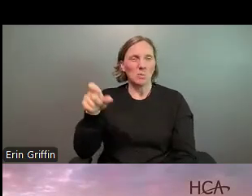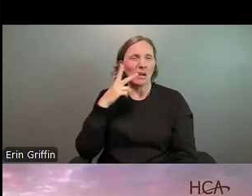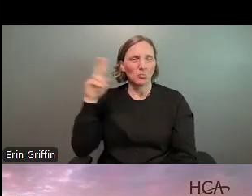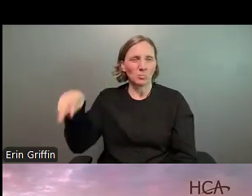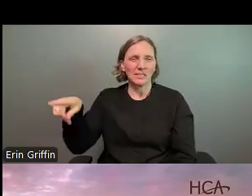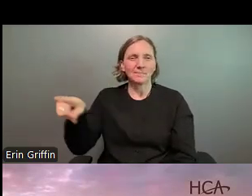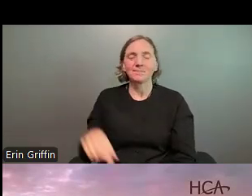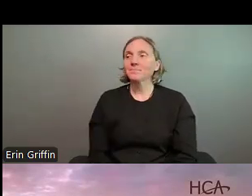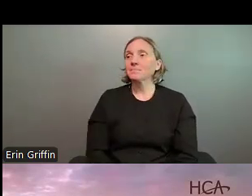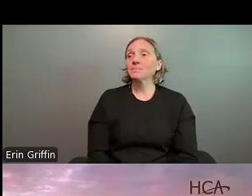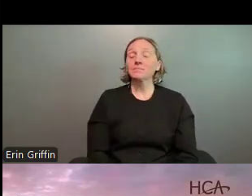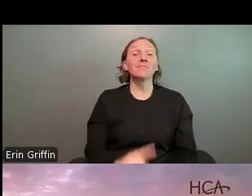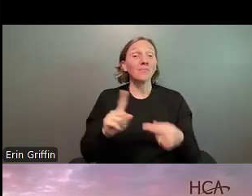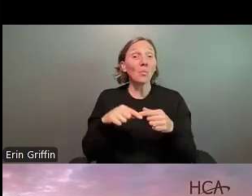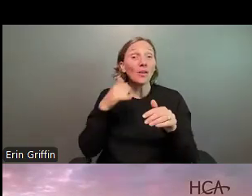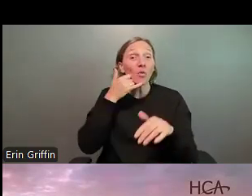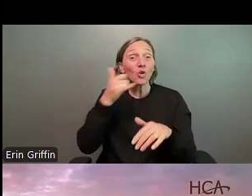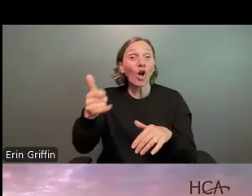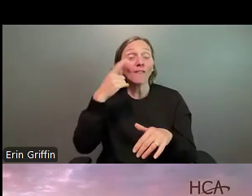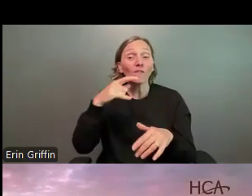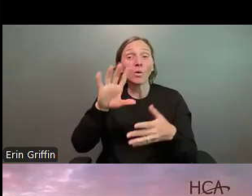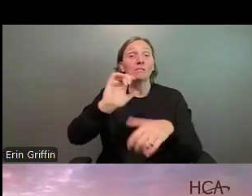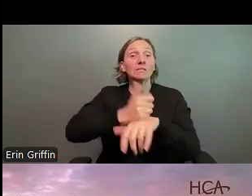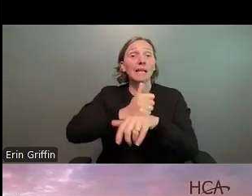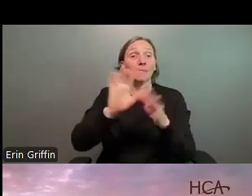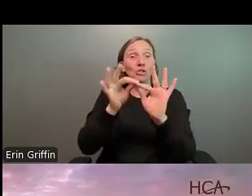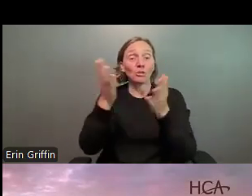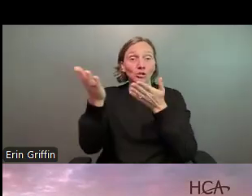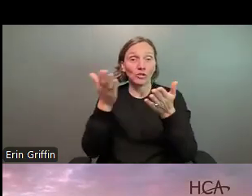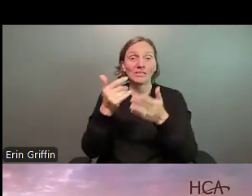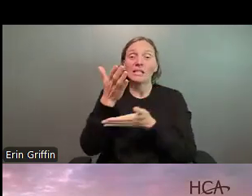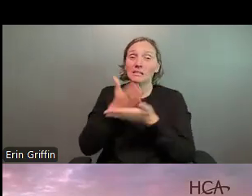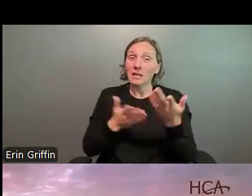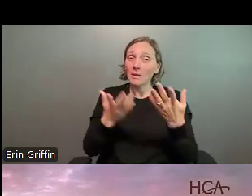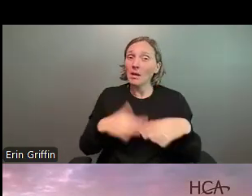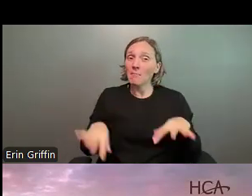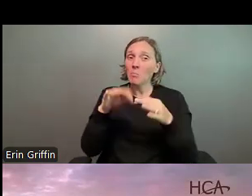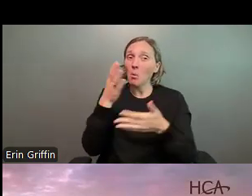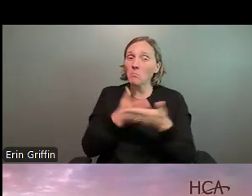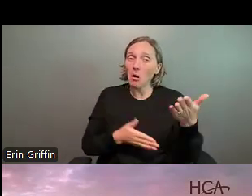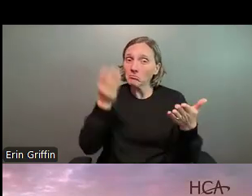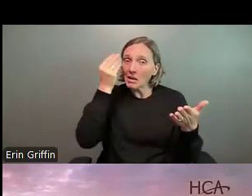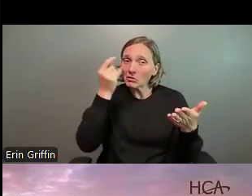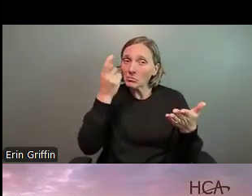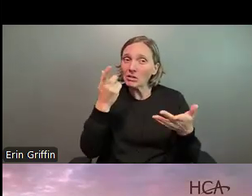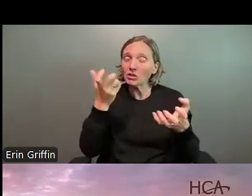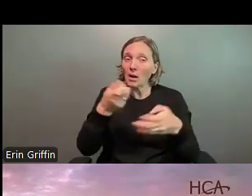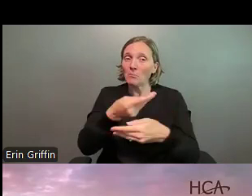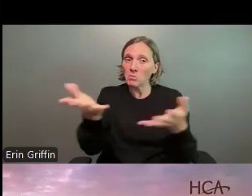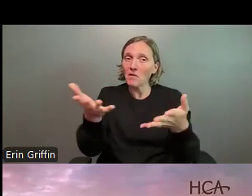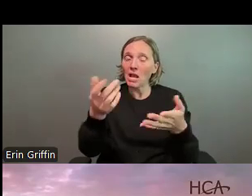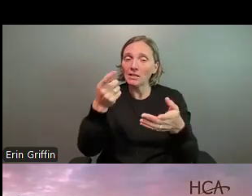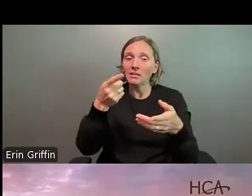you call in to arrange for interpreter services, there are some critical pieces of information that you're going to want to have in order to get